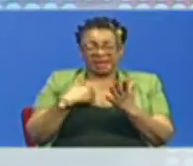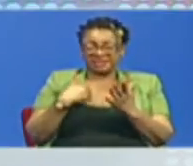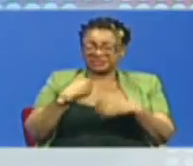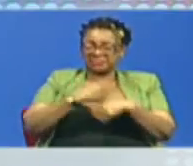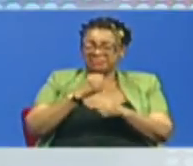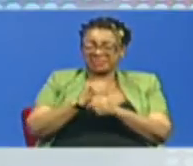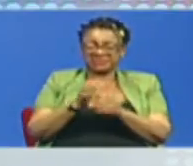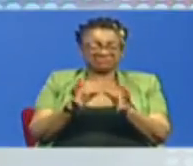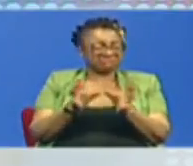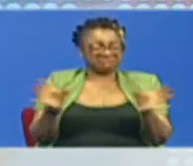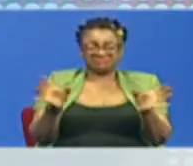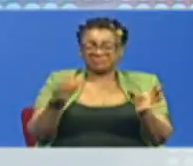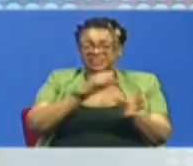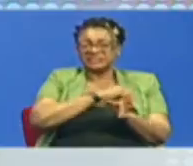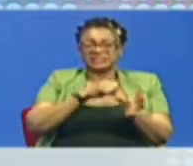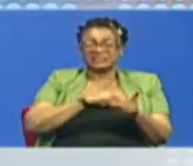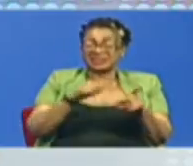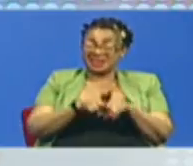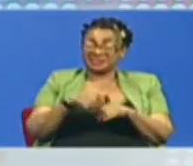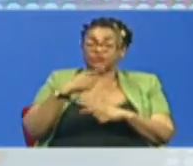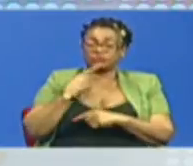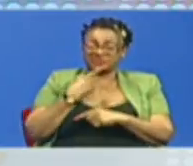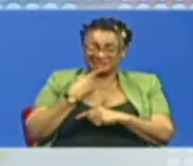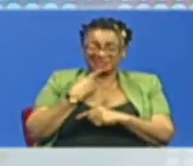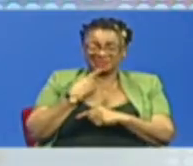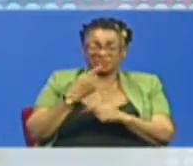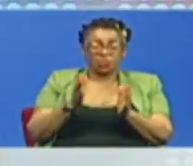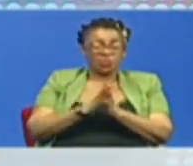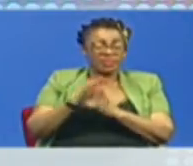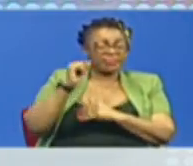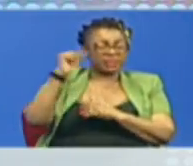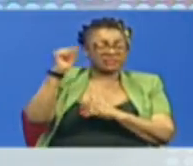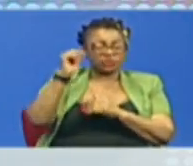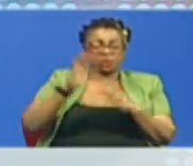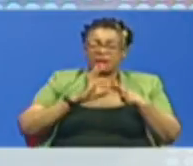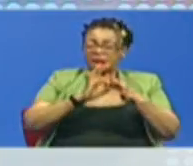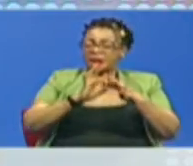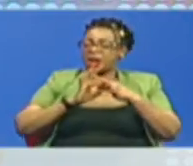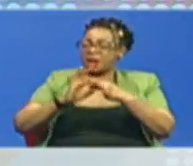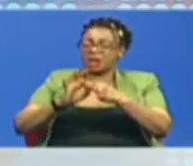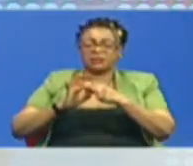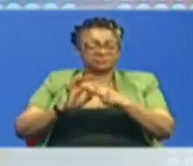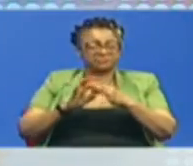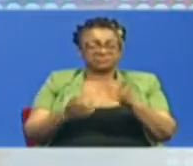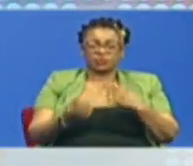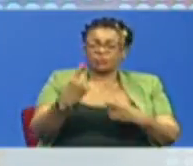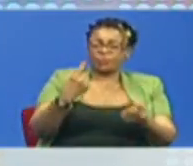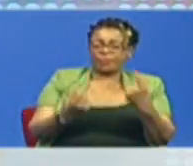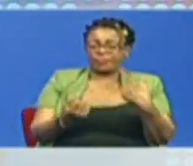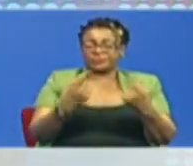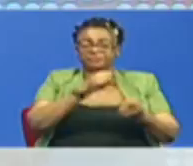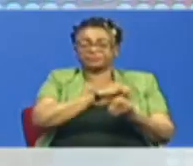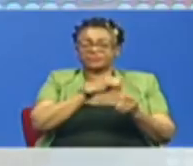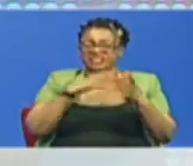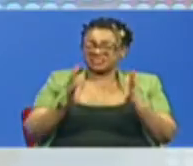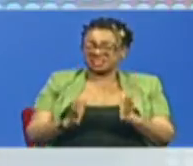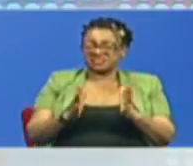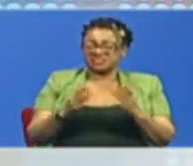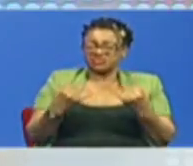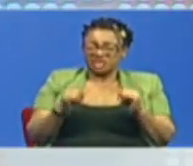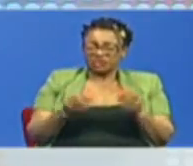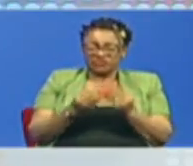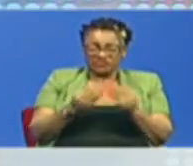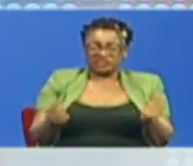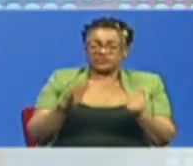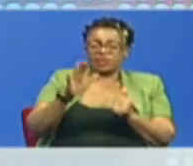Senate downright the middle, as you have said, and with political alliances now being set aside and the senators fighting for their